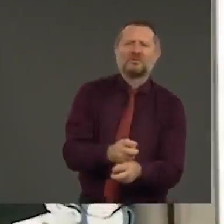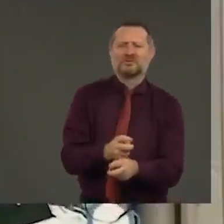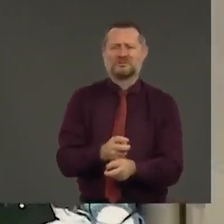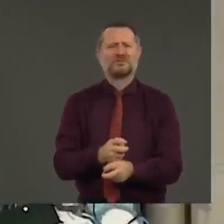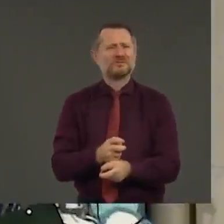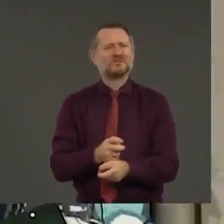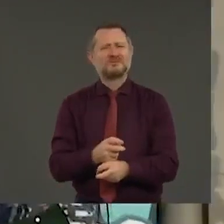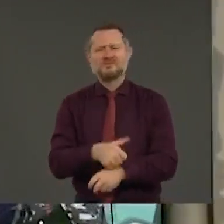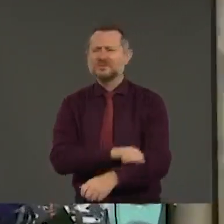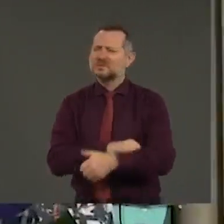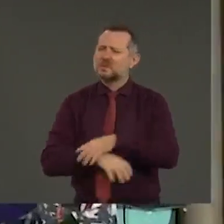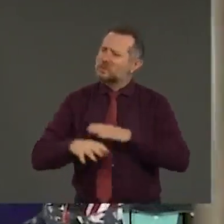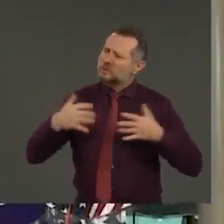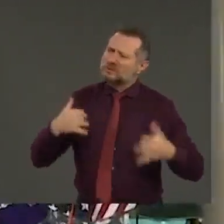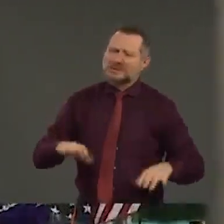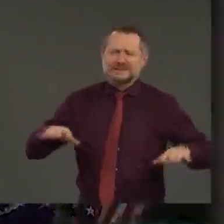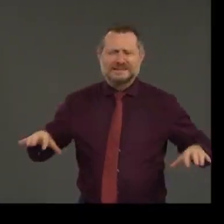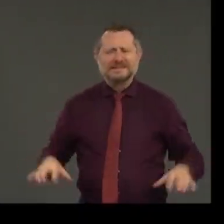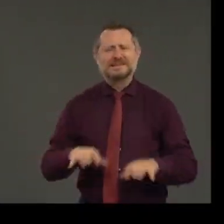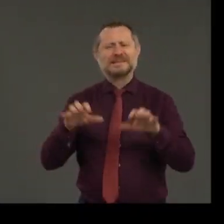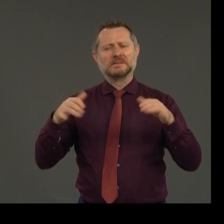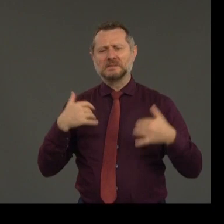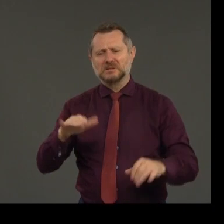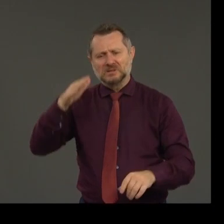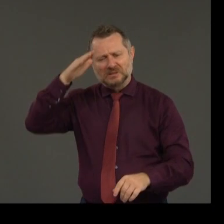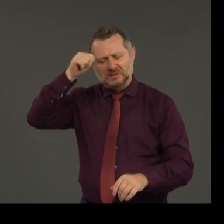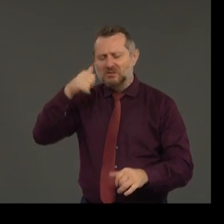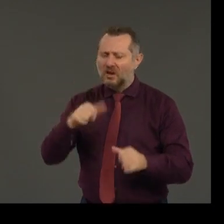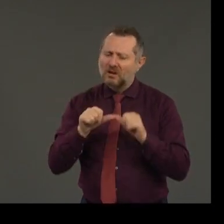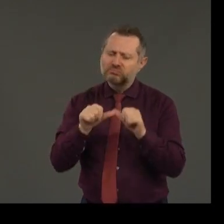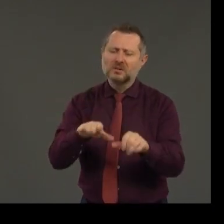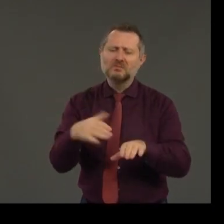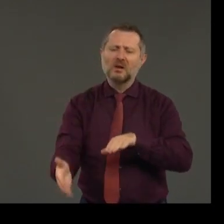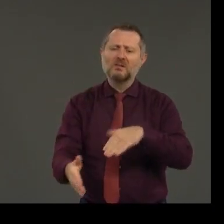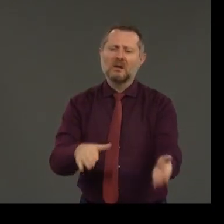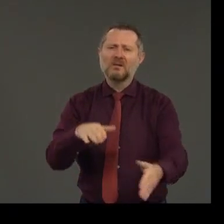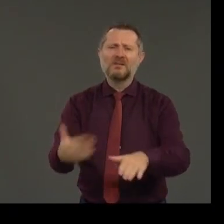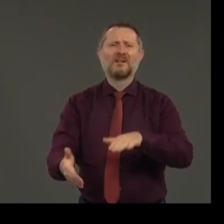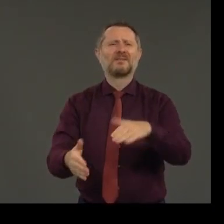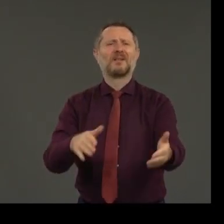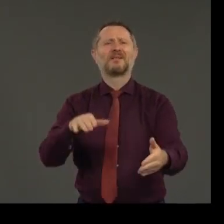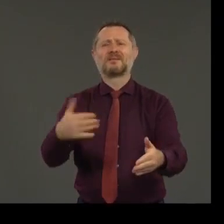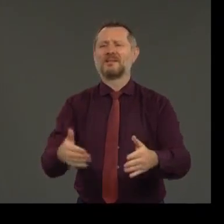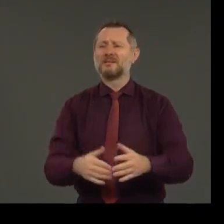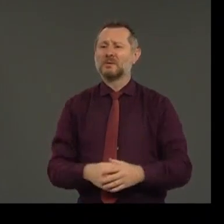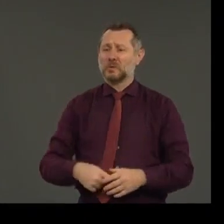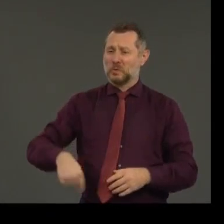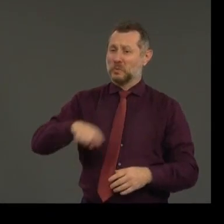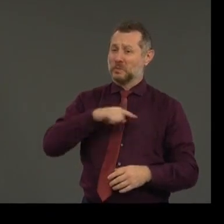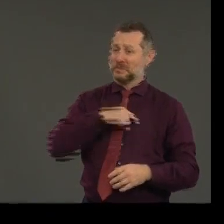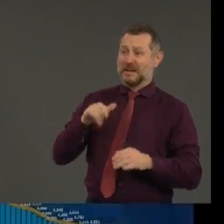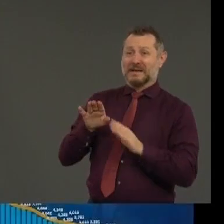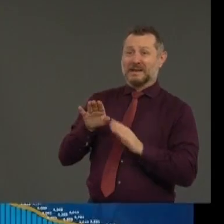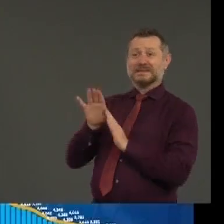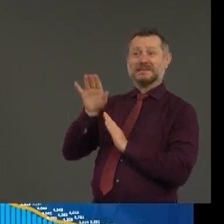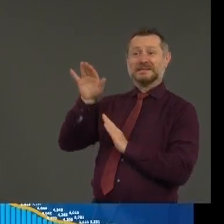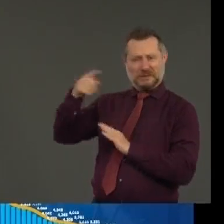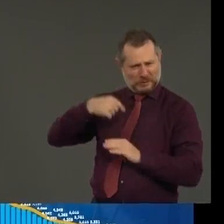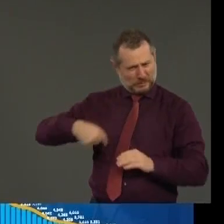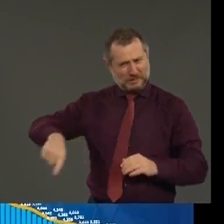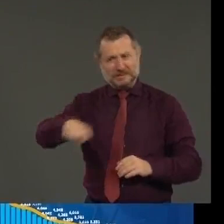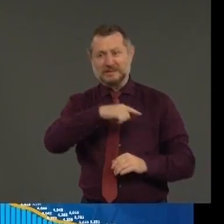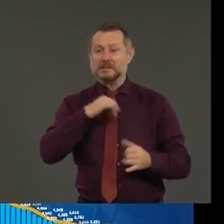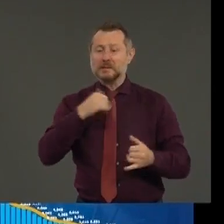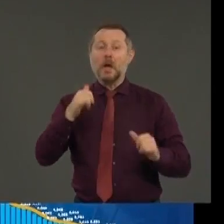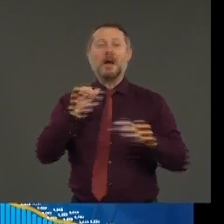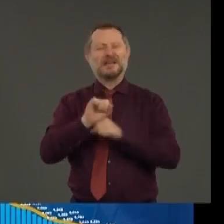still lost loved ones. We changed that trajectory. I